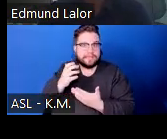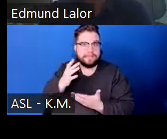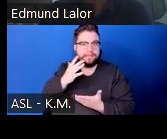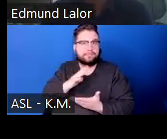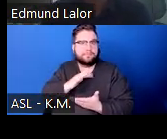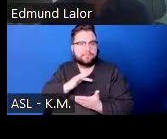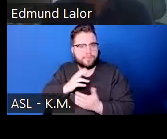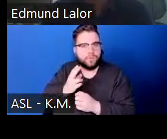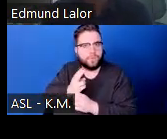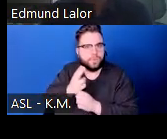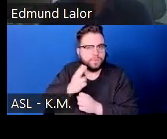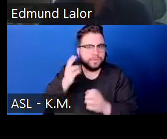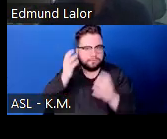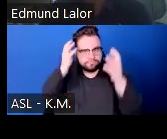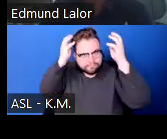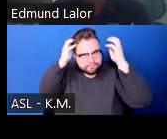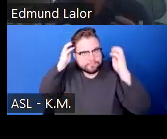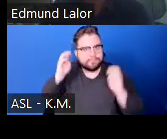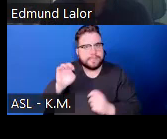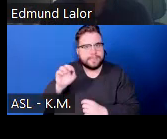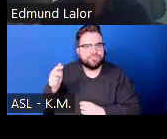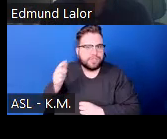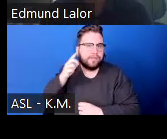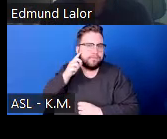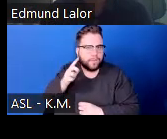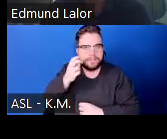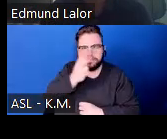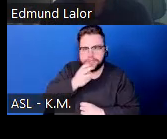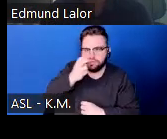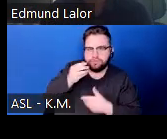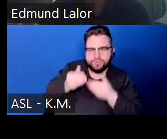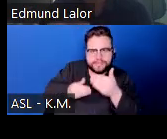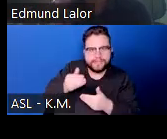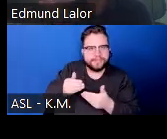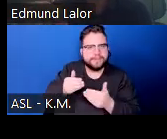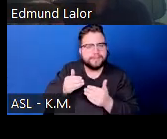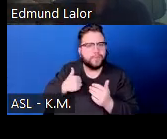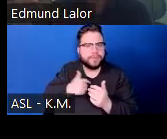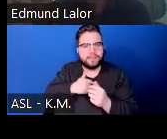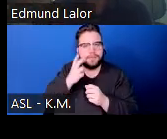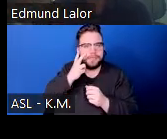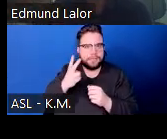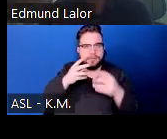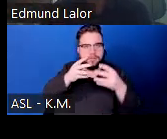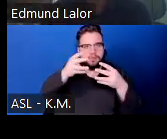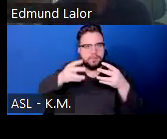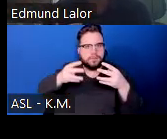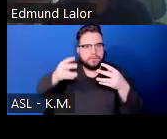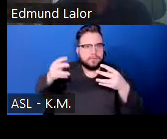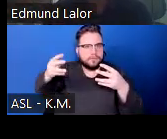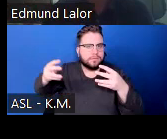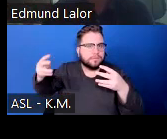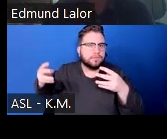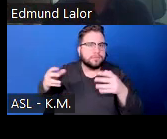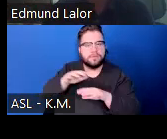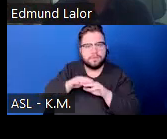using EEG here. EEG is an electrical, method to record electrical brain signals that fluctuate quite quickly. This is